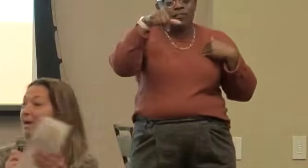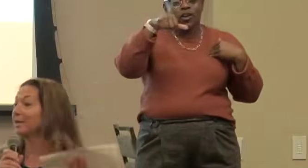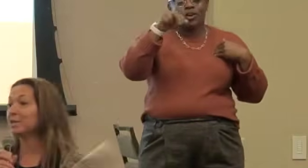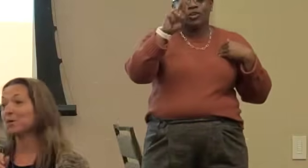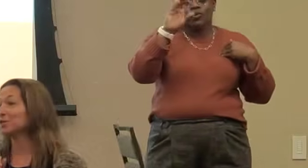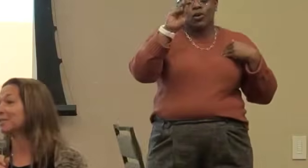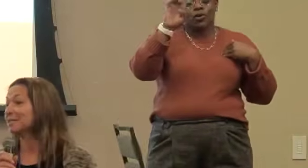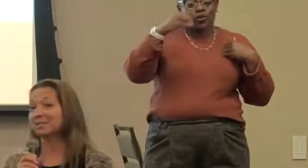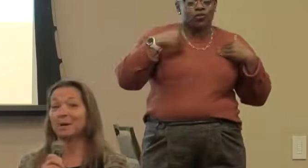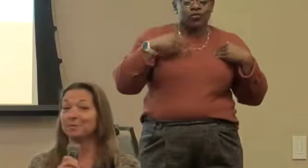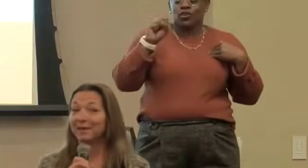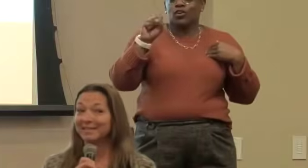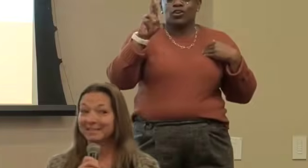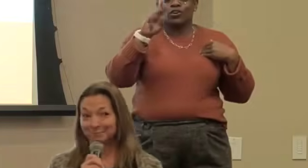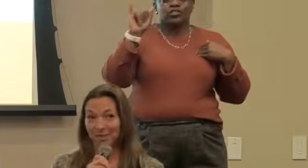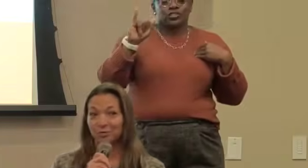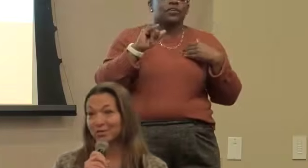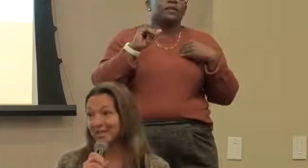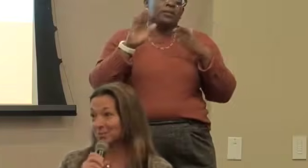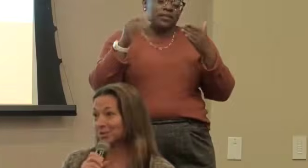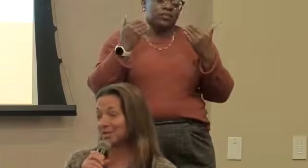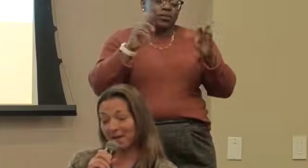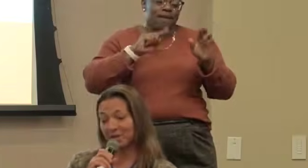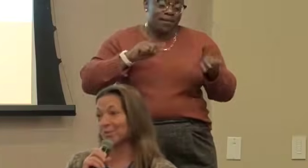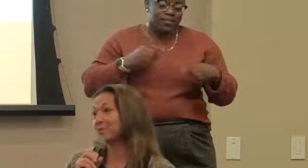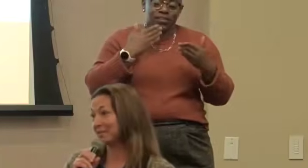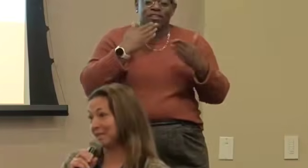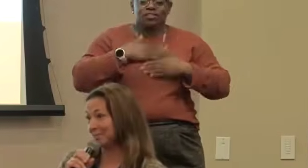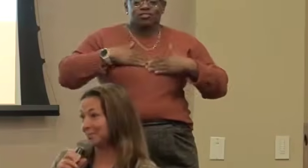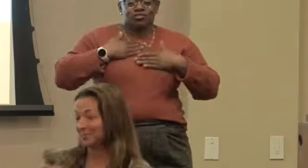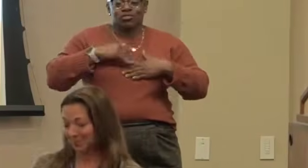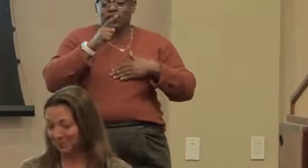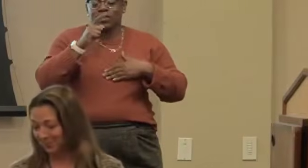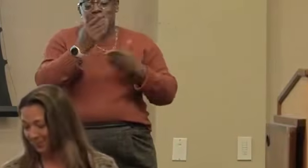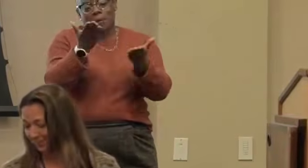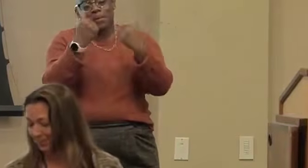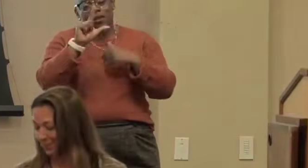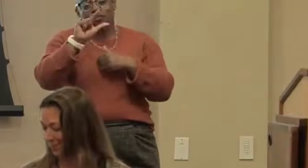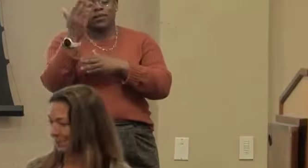here, we're around. Any questions, just come and find us. Enjoy your lunch. We'll see you back here at 1:15.